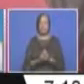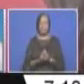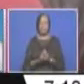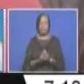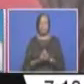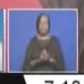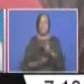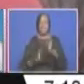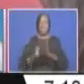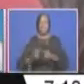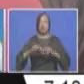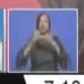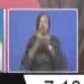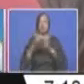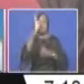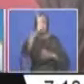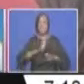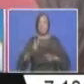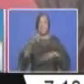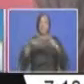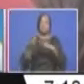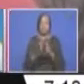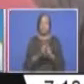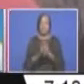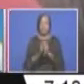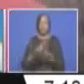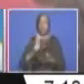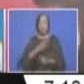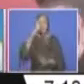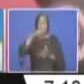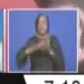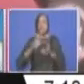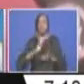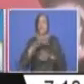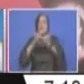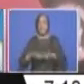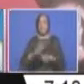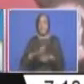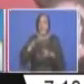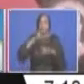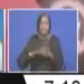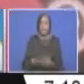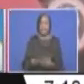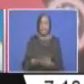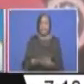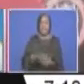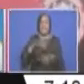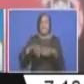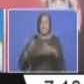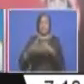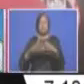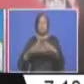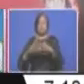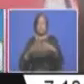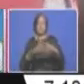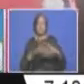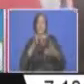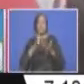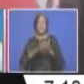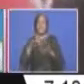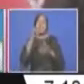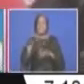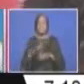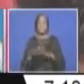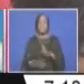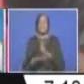if a group of men come together collectively, we believe that we can make an impact in a community that needs assistance. We know that there is